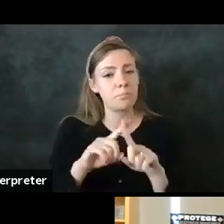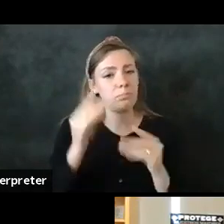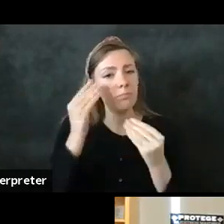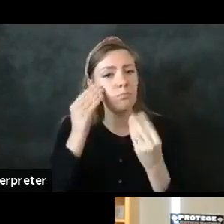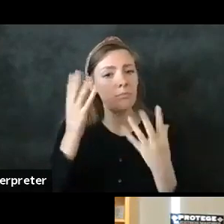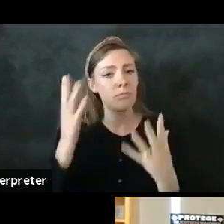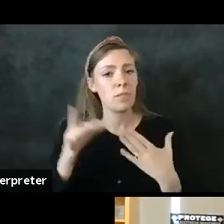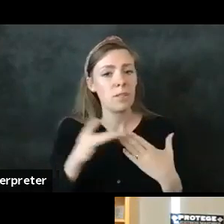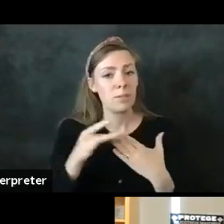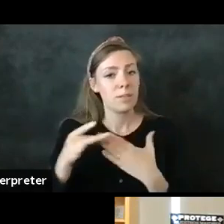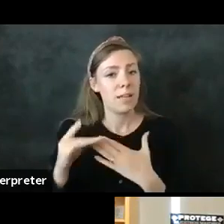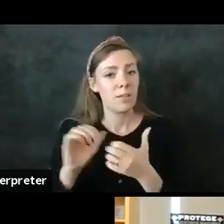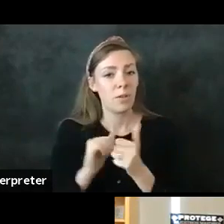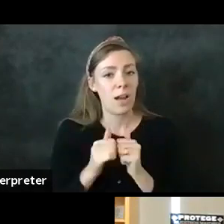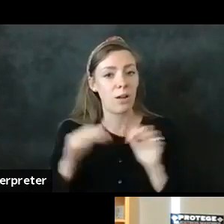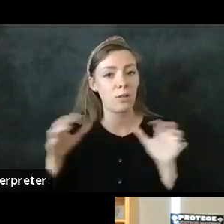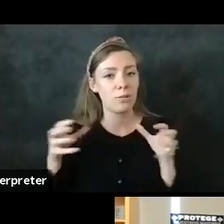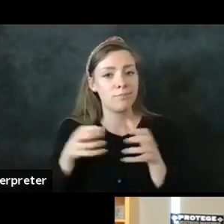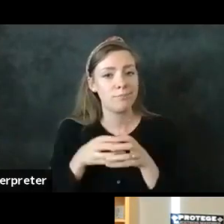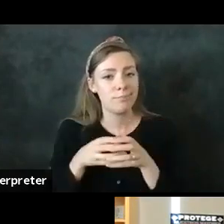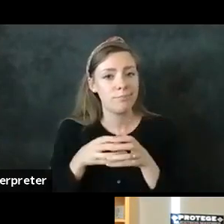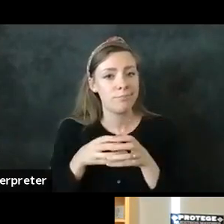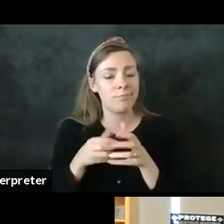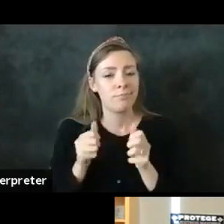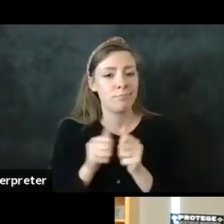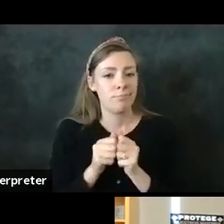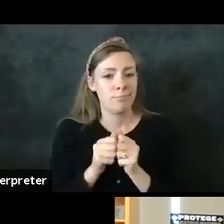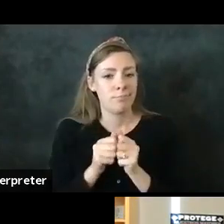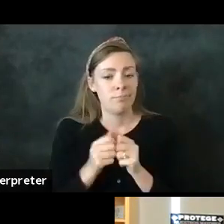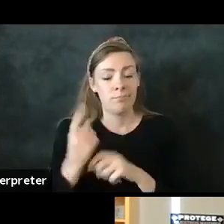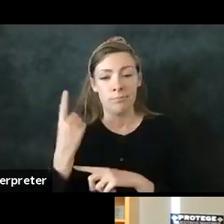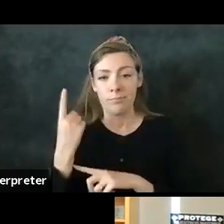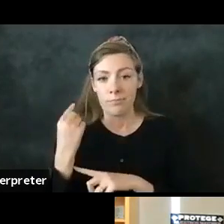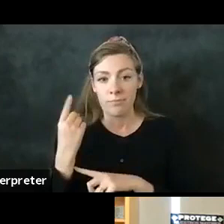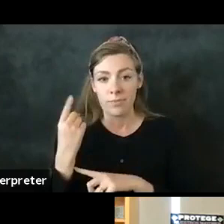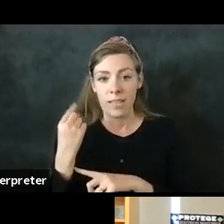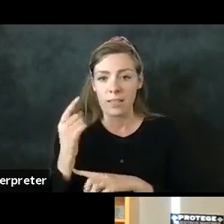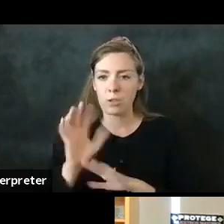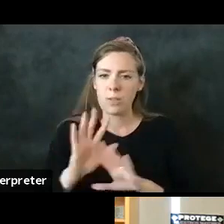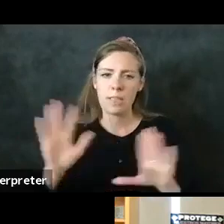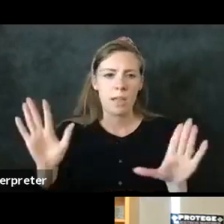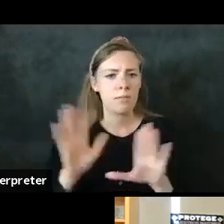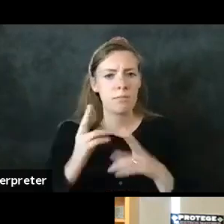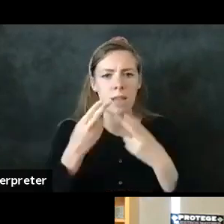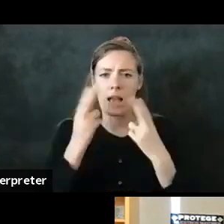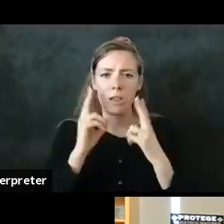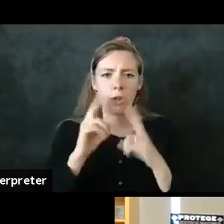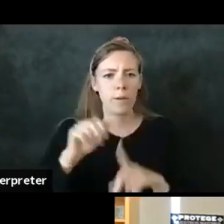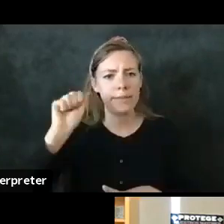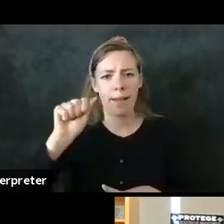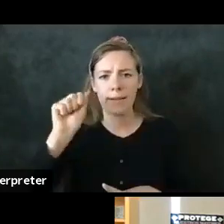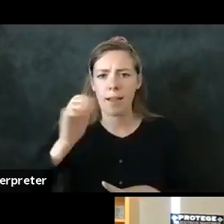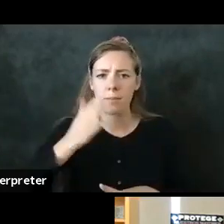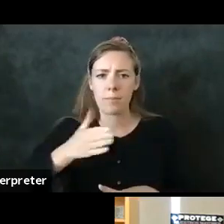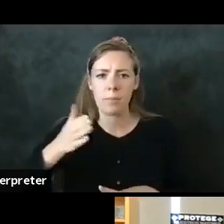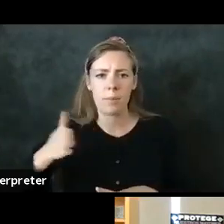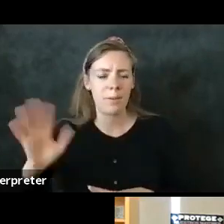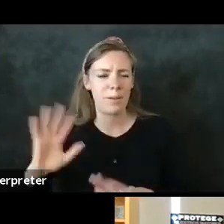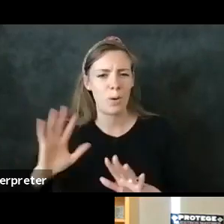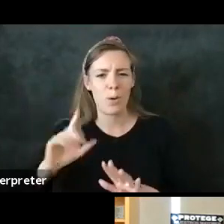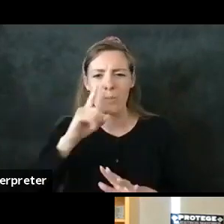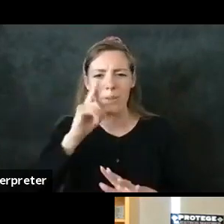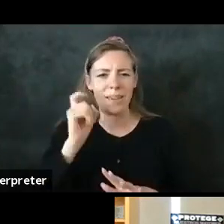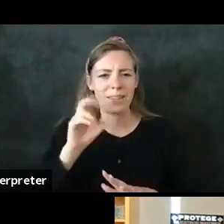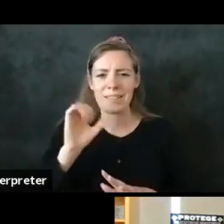Halloween. As you recall, last year we discouraged door-to-door trick-or-treating because our case rate was high and